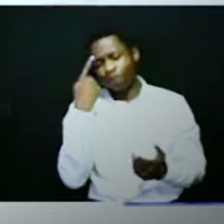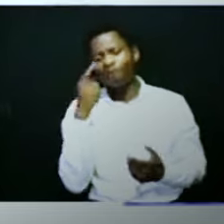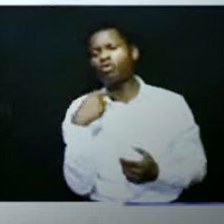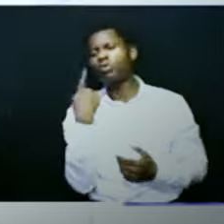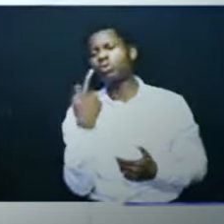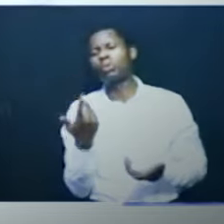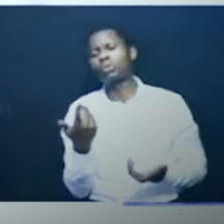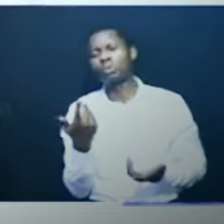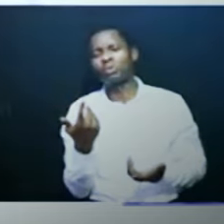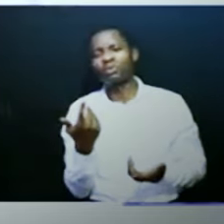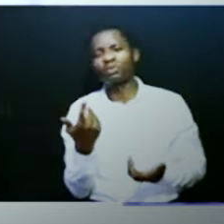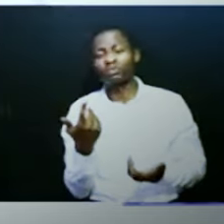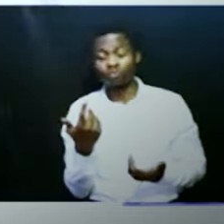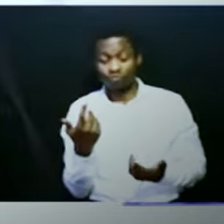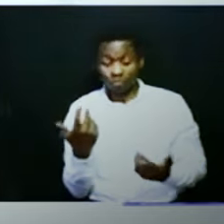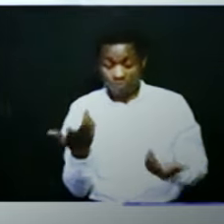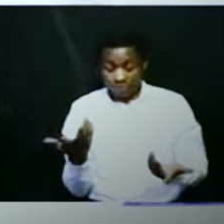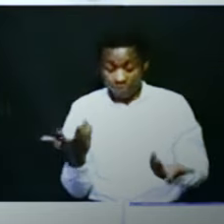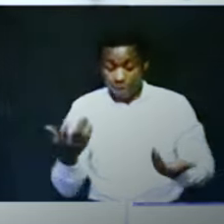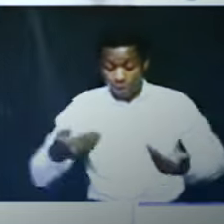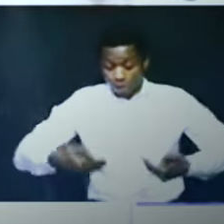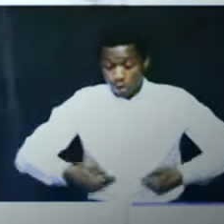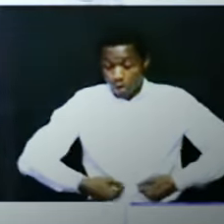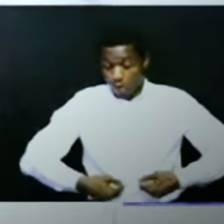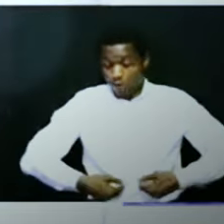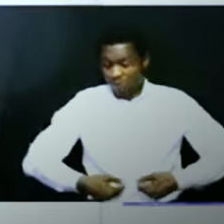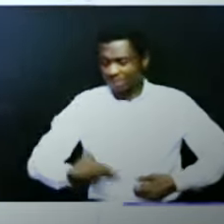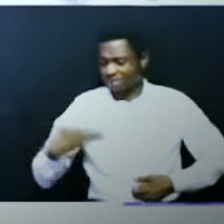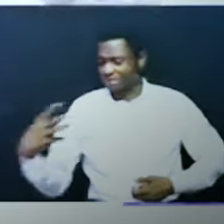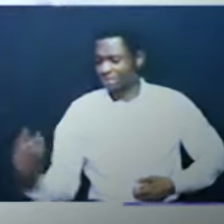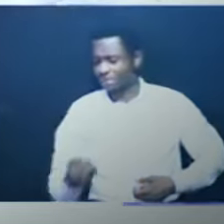concerned, the younger son has taken his share out.